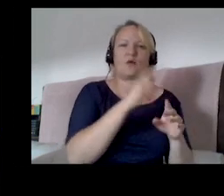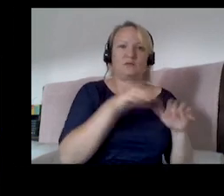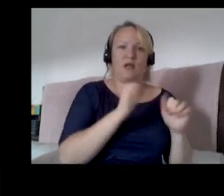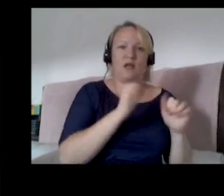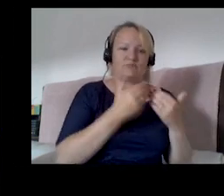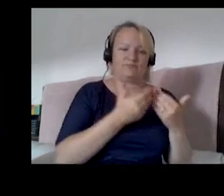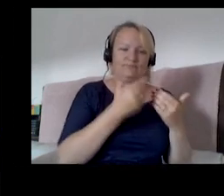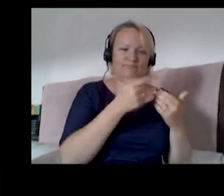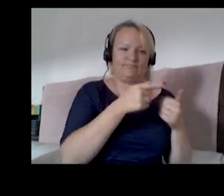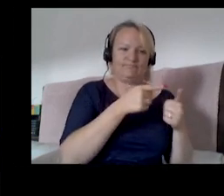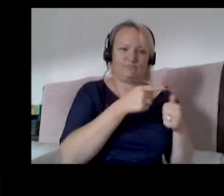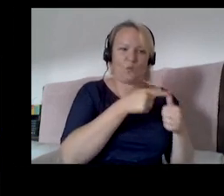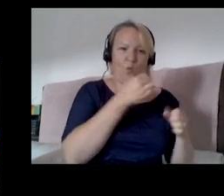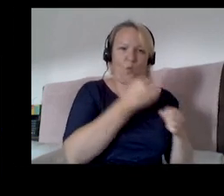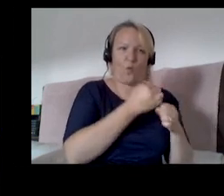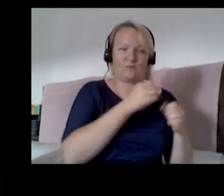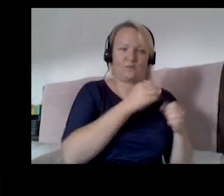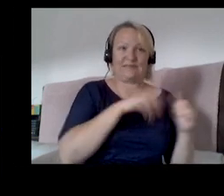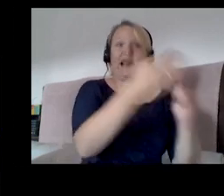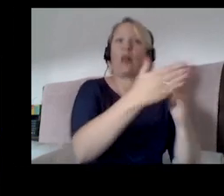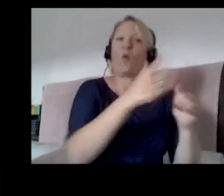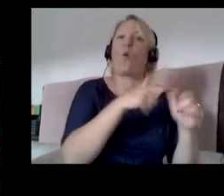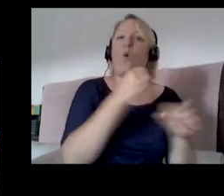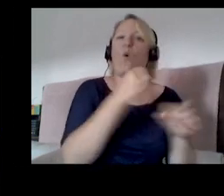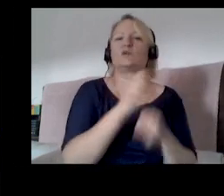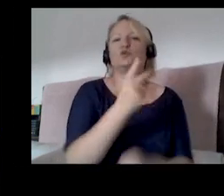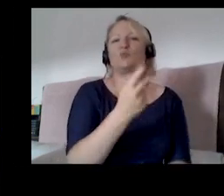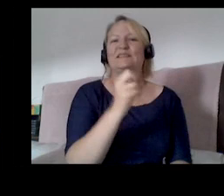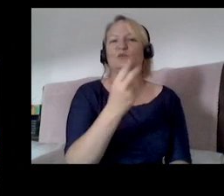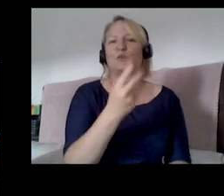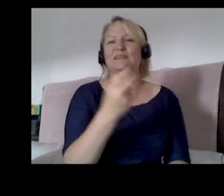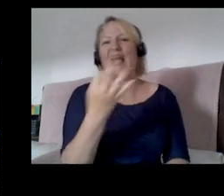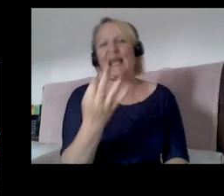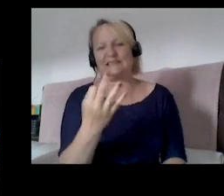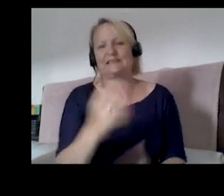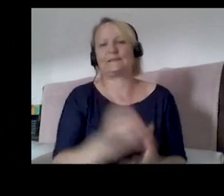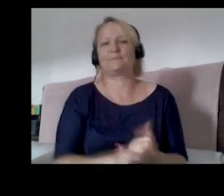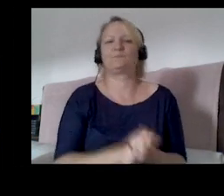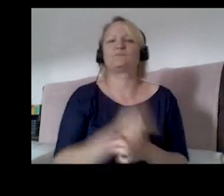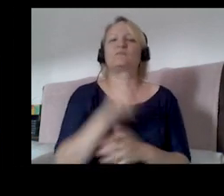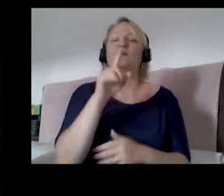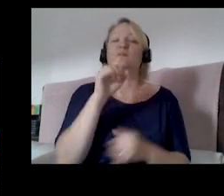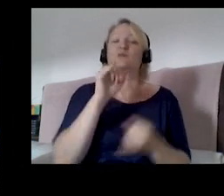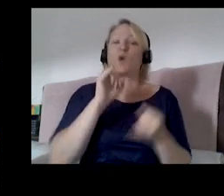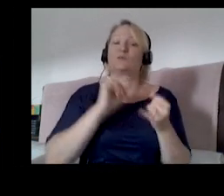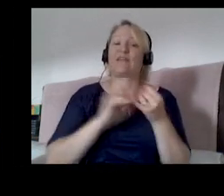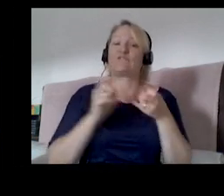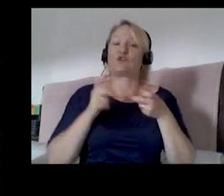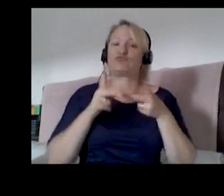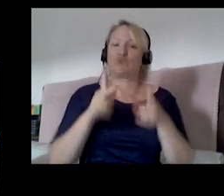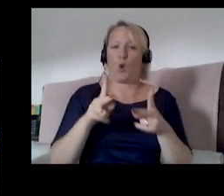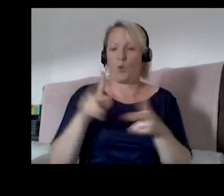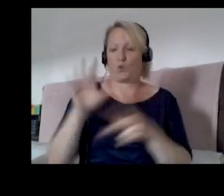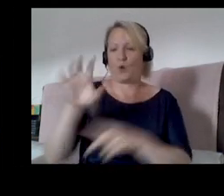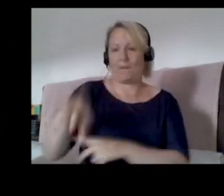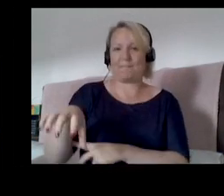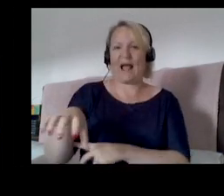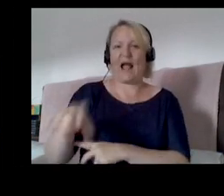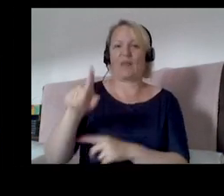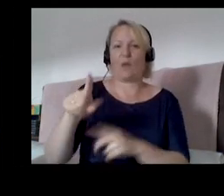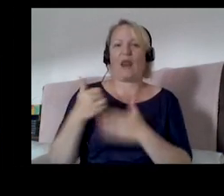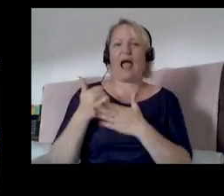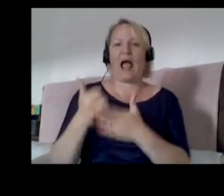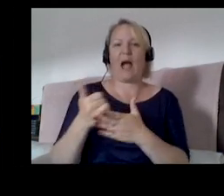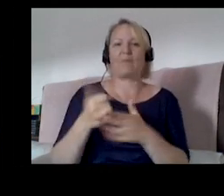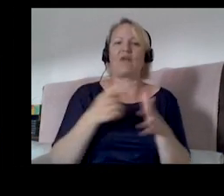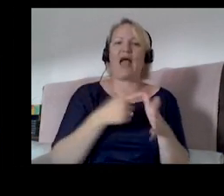early in the construction period and they would be in use until August 2028. The Stanford Road